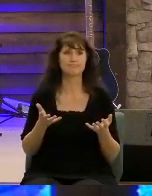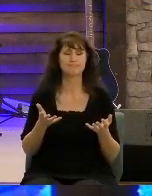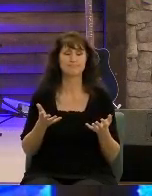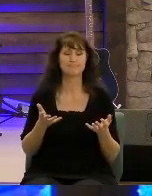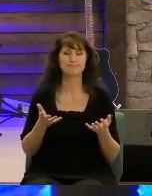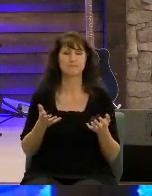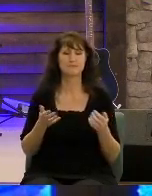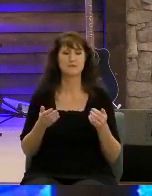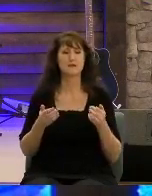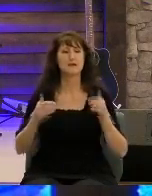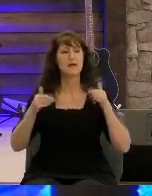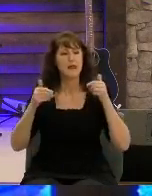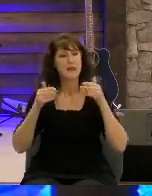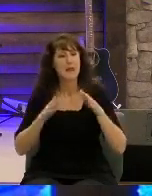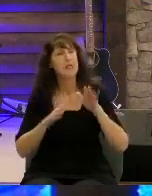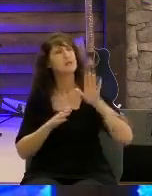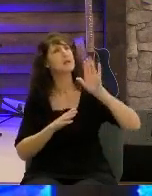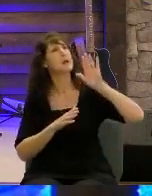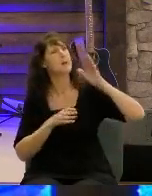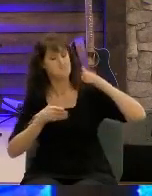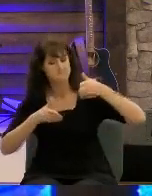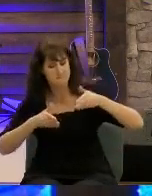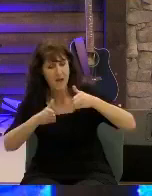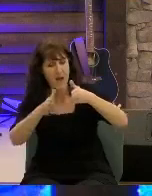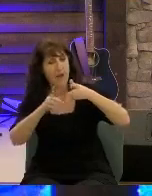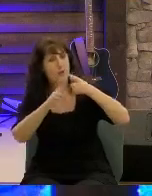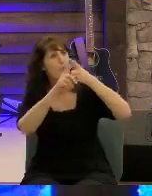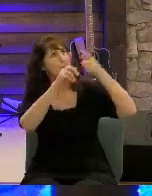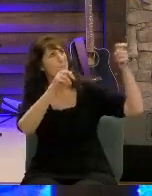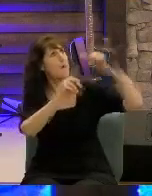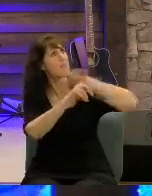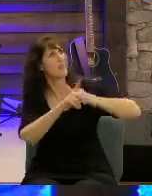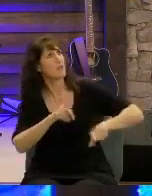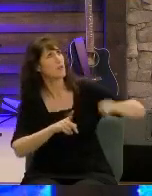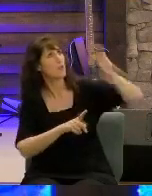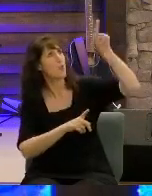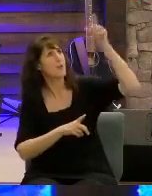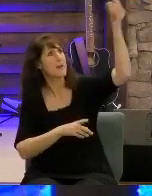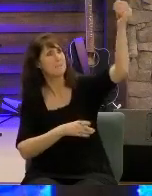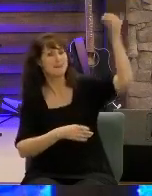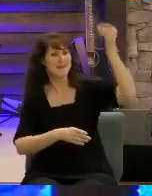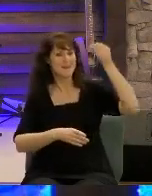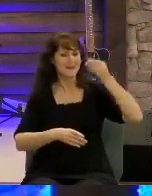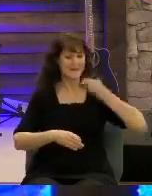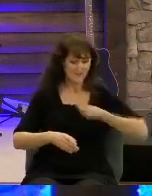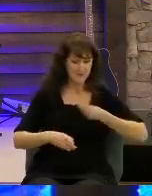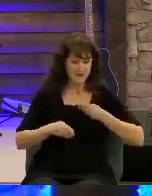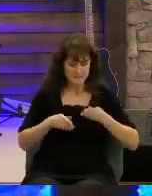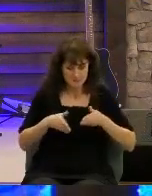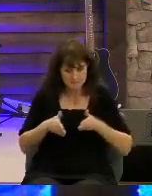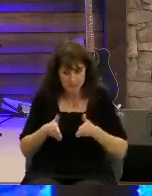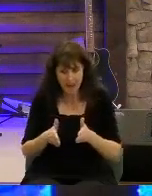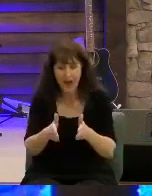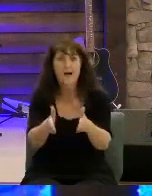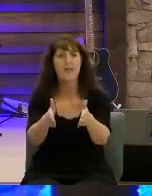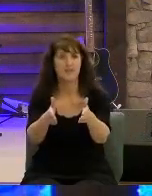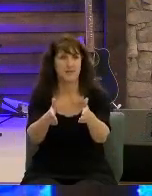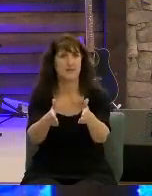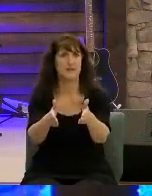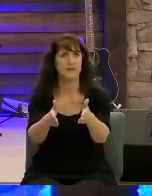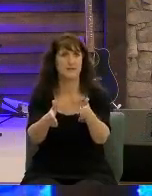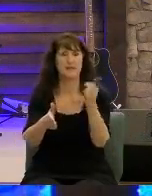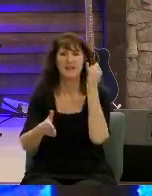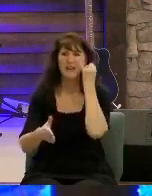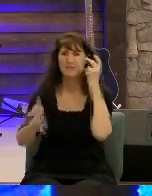Let's let the path come from the Lord. Let him give us the path. Yes. Amen? Yes. If this